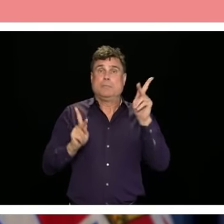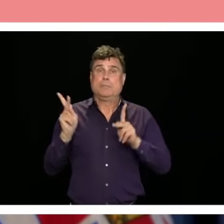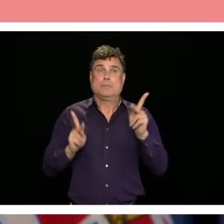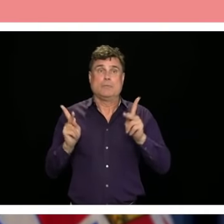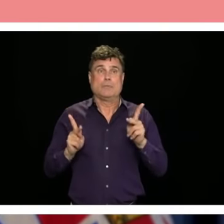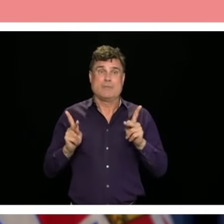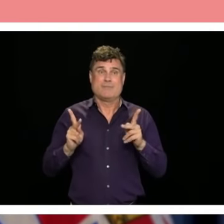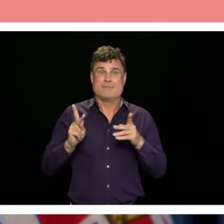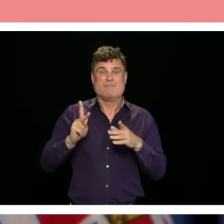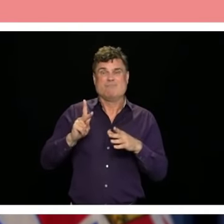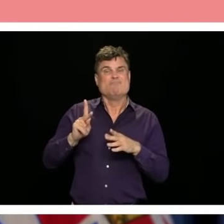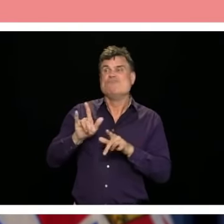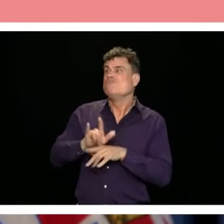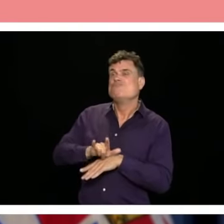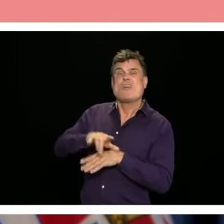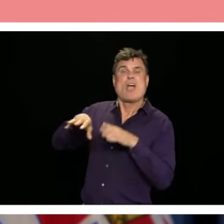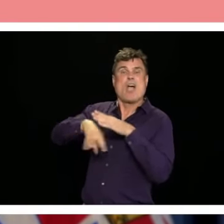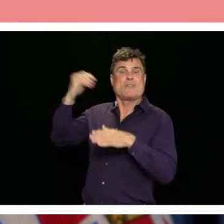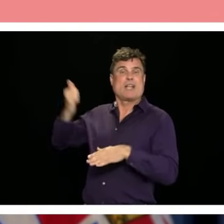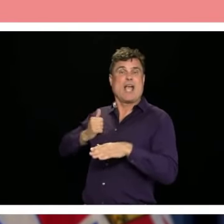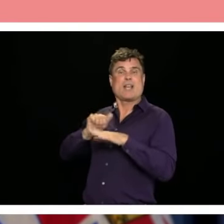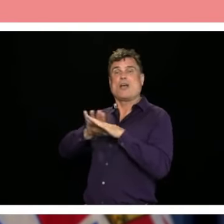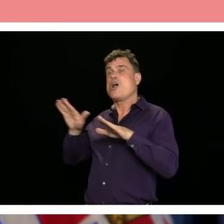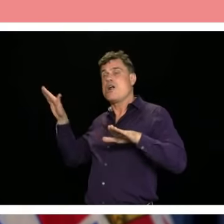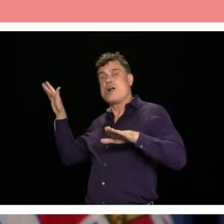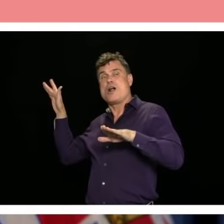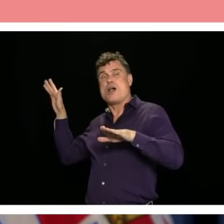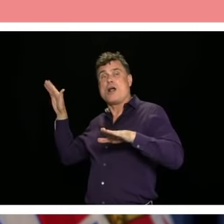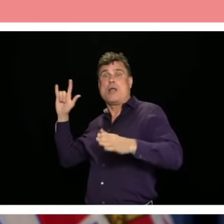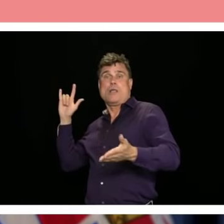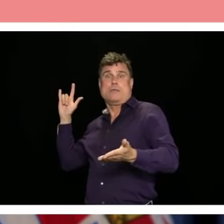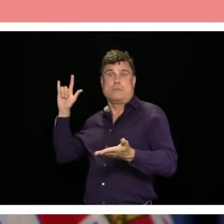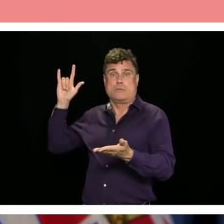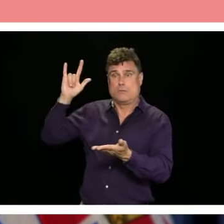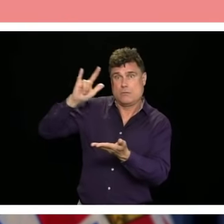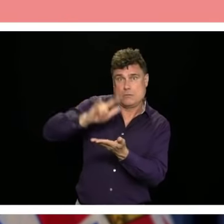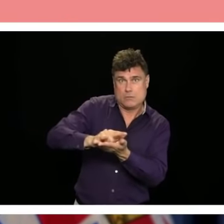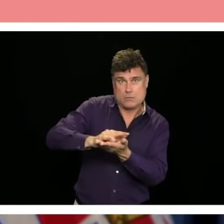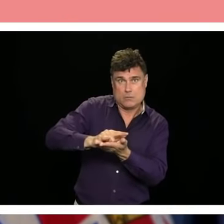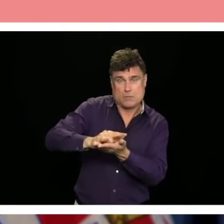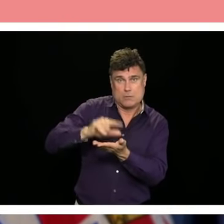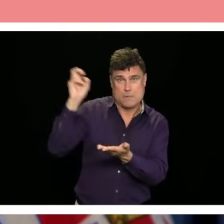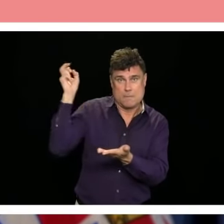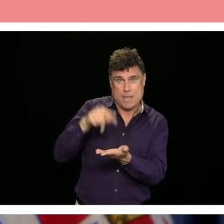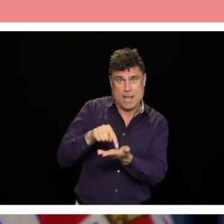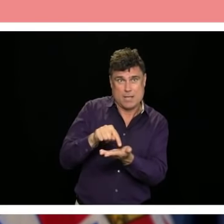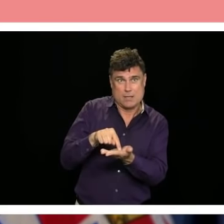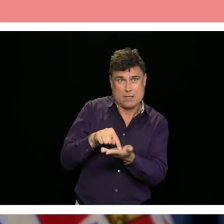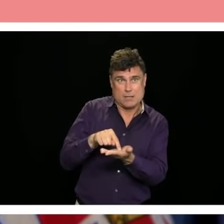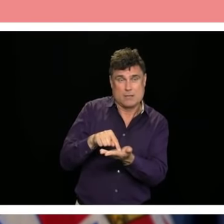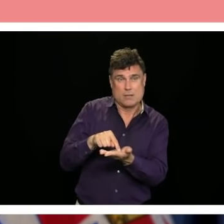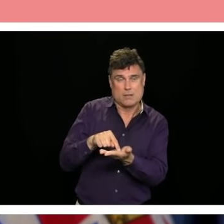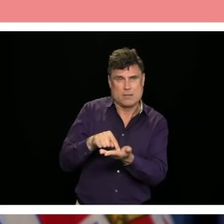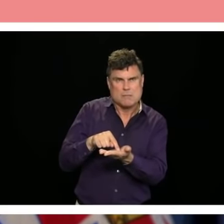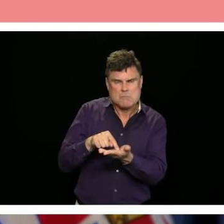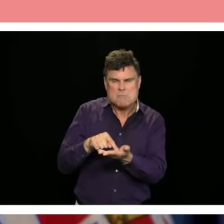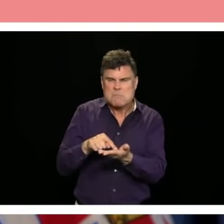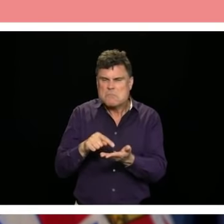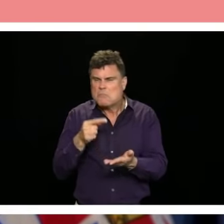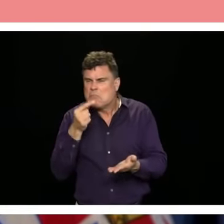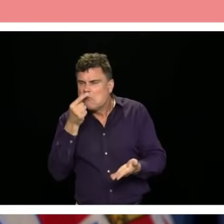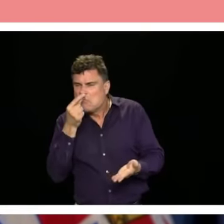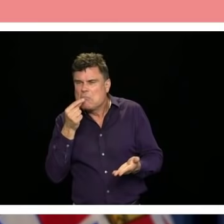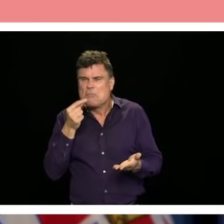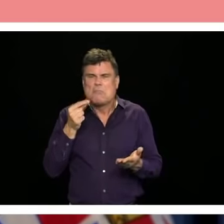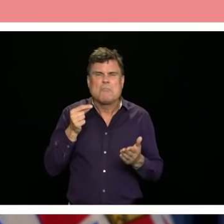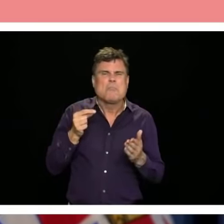whether we've tested everybody that may have had it or not. And that is part of the challenge we had at the period of time when testing wasn't